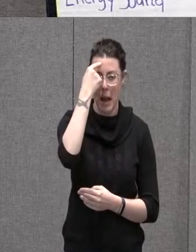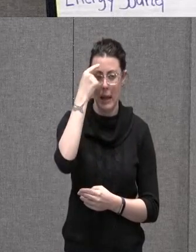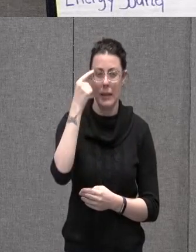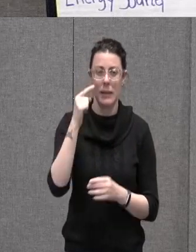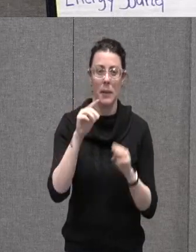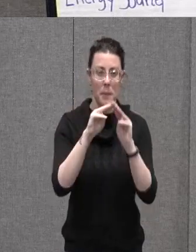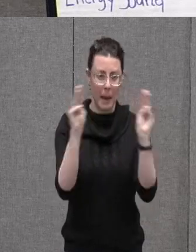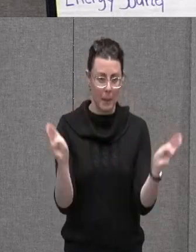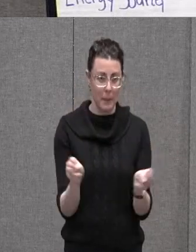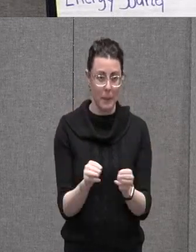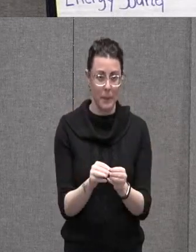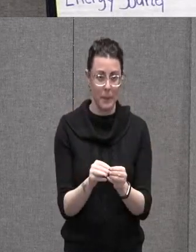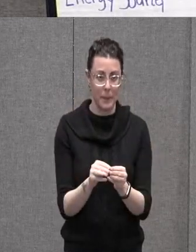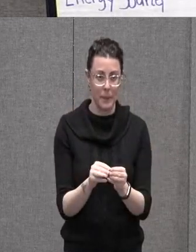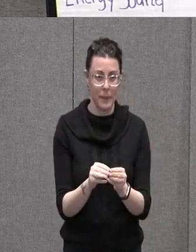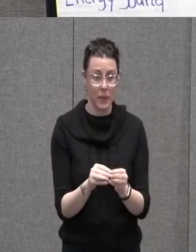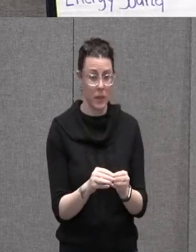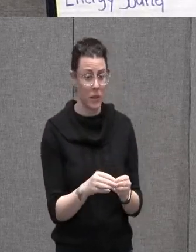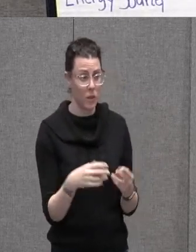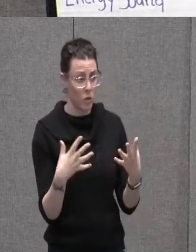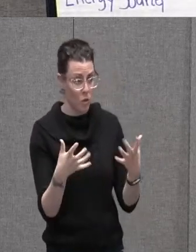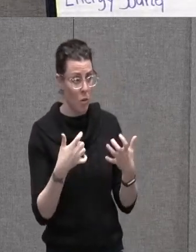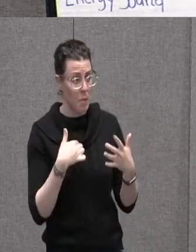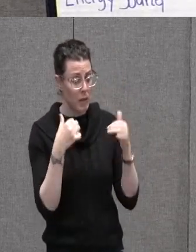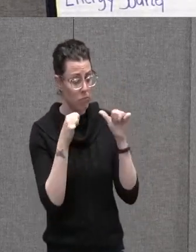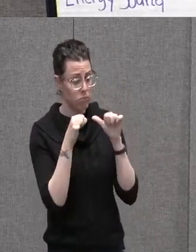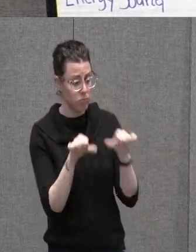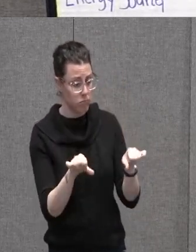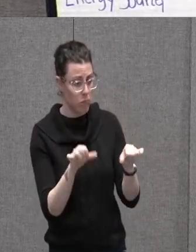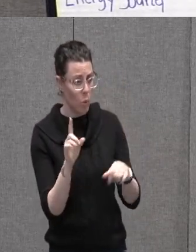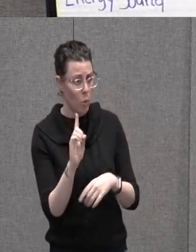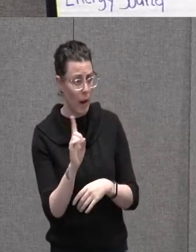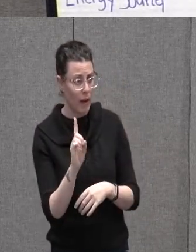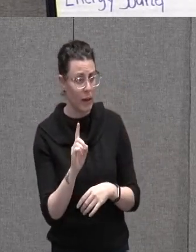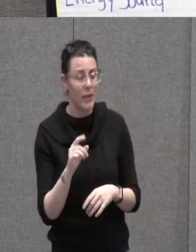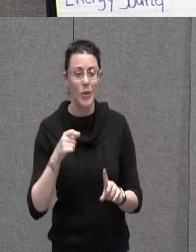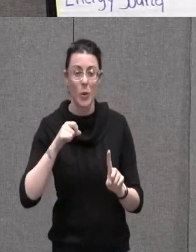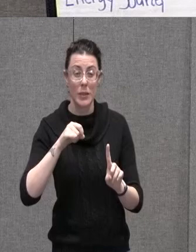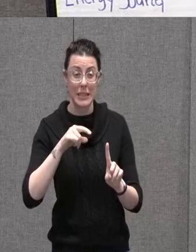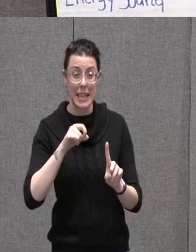So, is the sensor the main part of the robot?